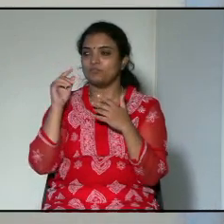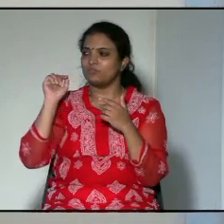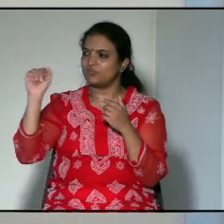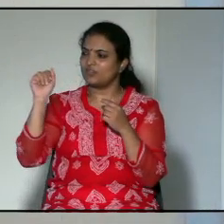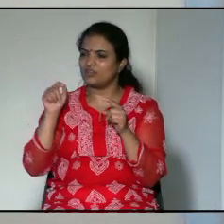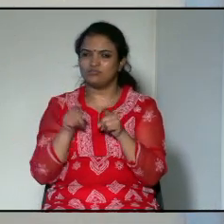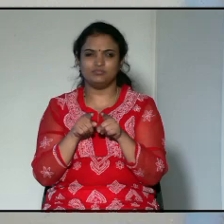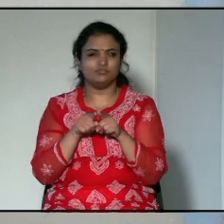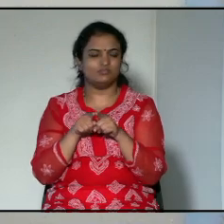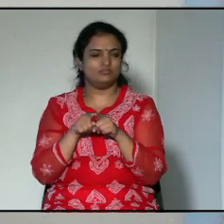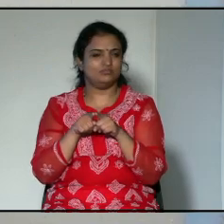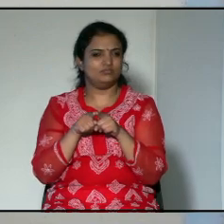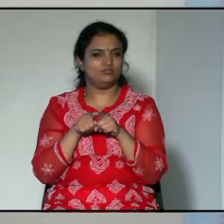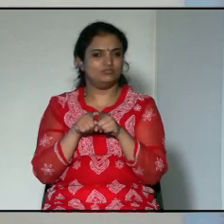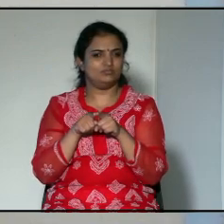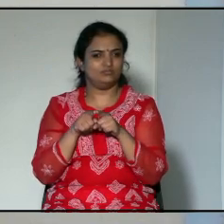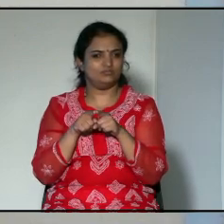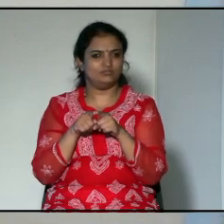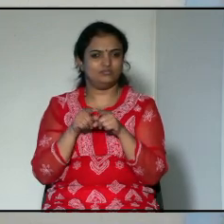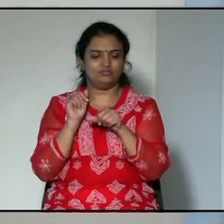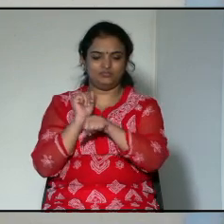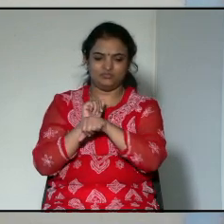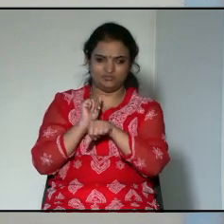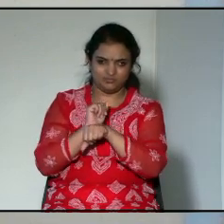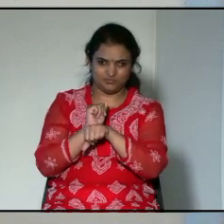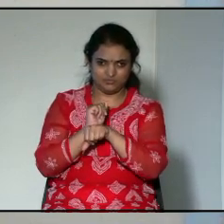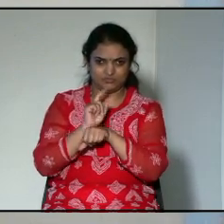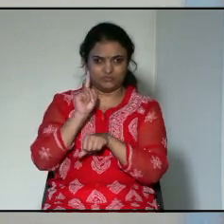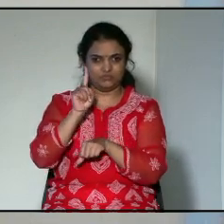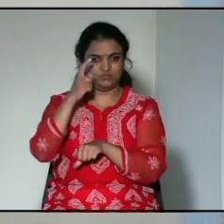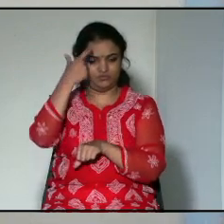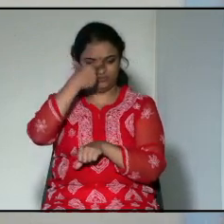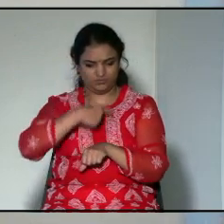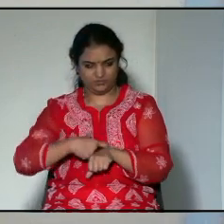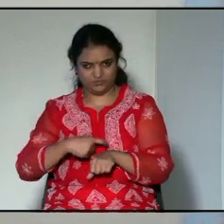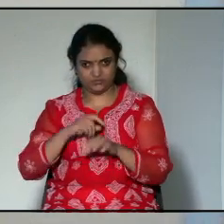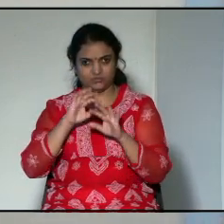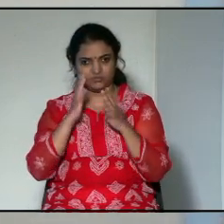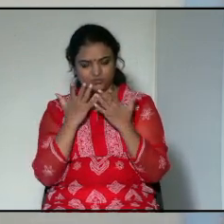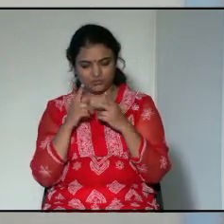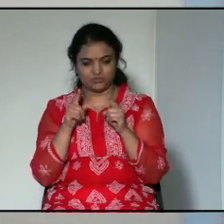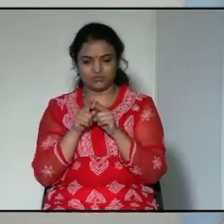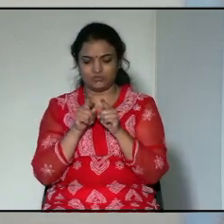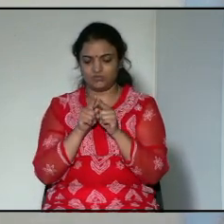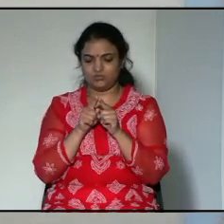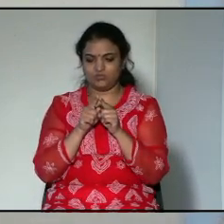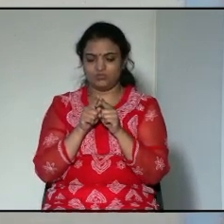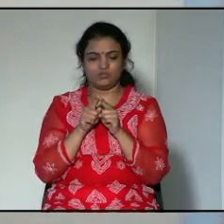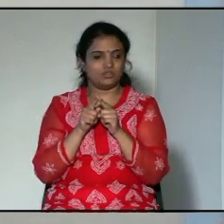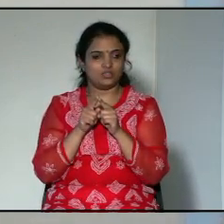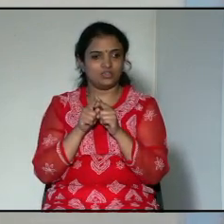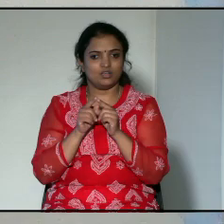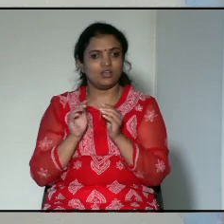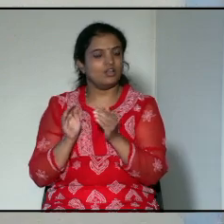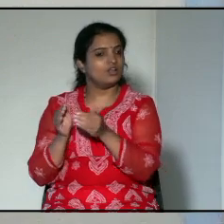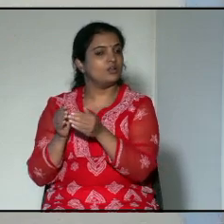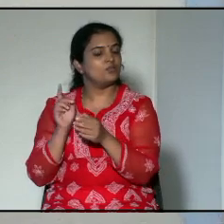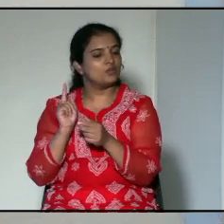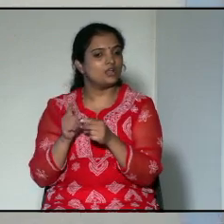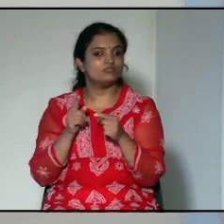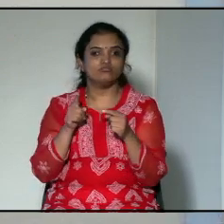normally haven't worked on single artist books, maybe the odd small monograph. So this was a